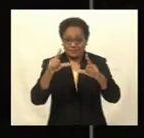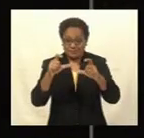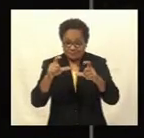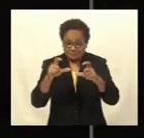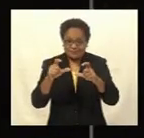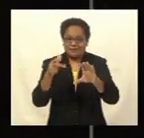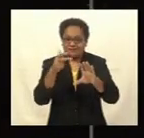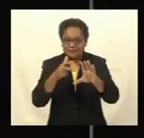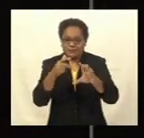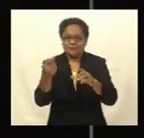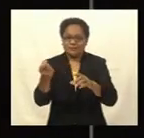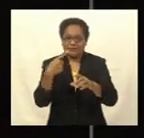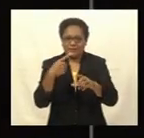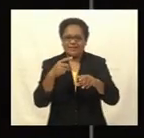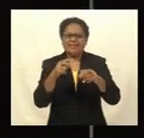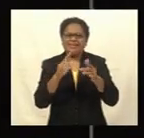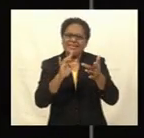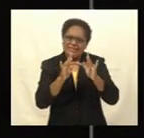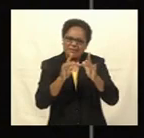videos. Email